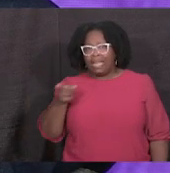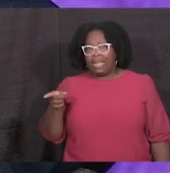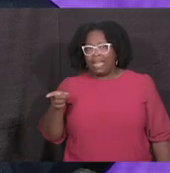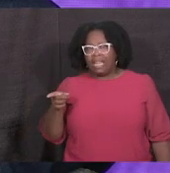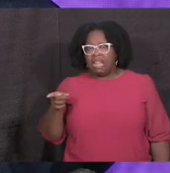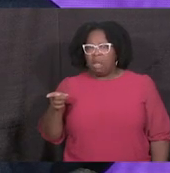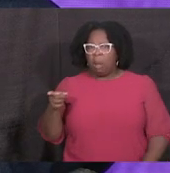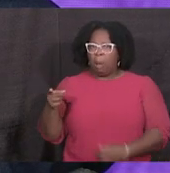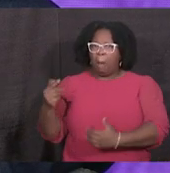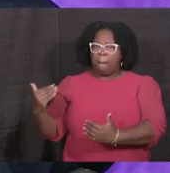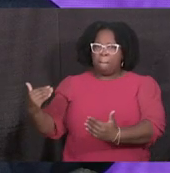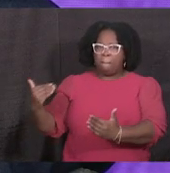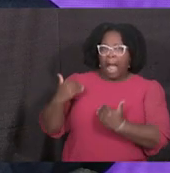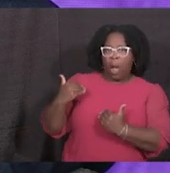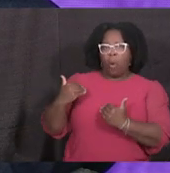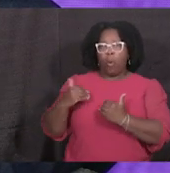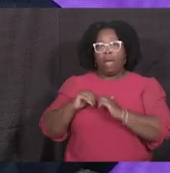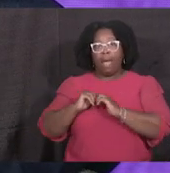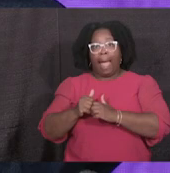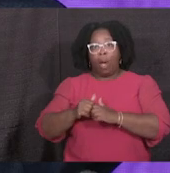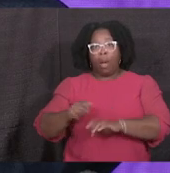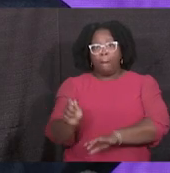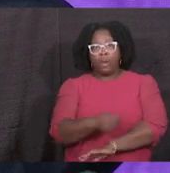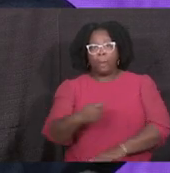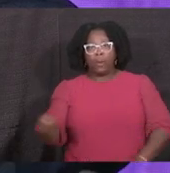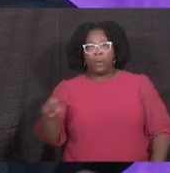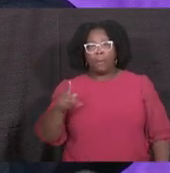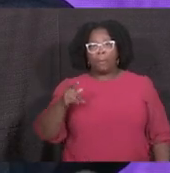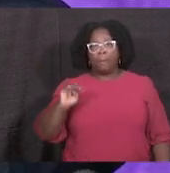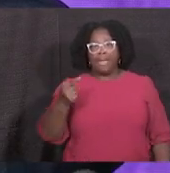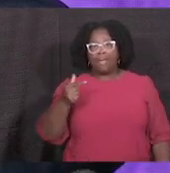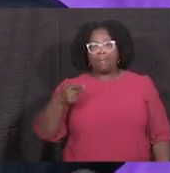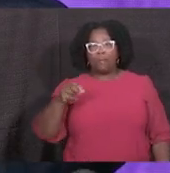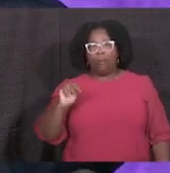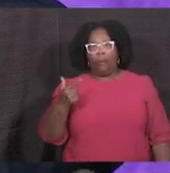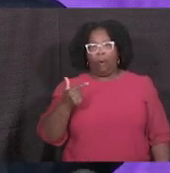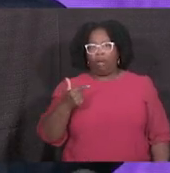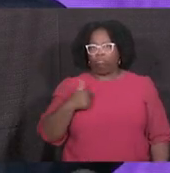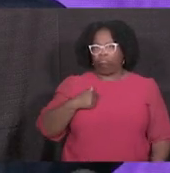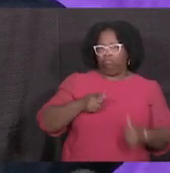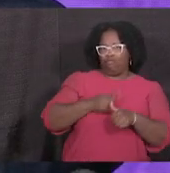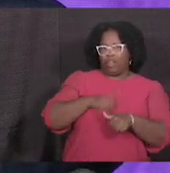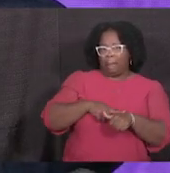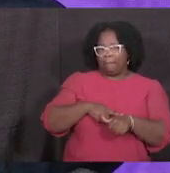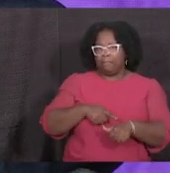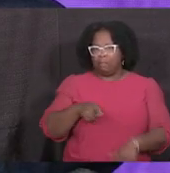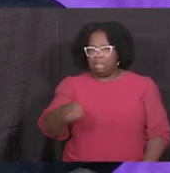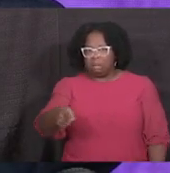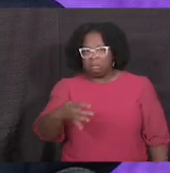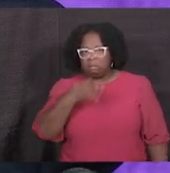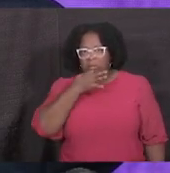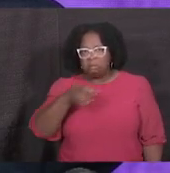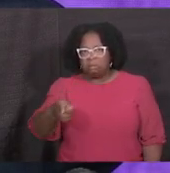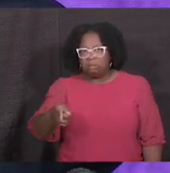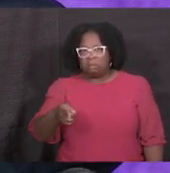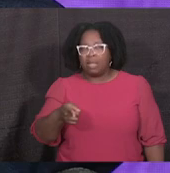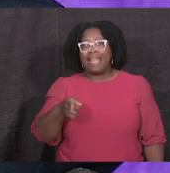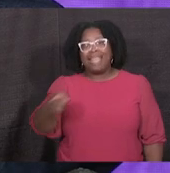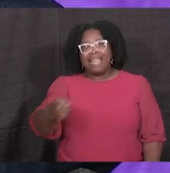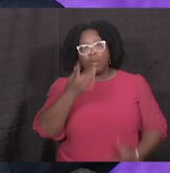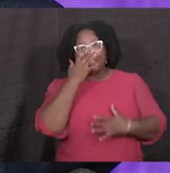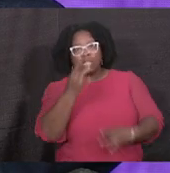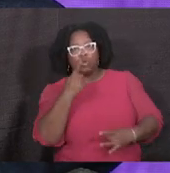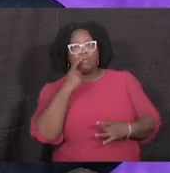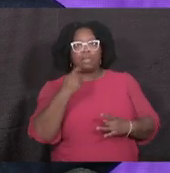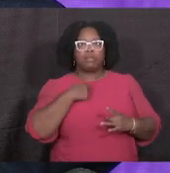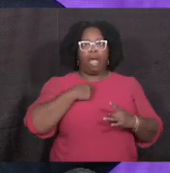beating the hell out of me with playing ping pong, which I'd never played before. But he was interested because I was having some kind of camera. I was drawing all the